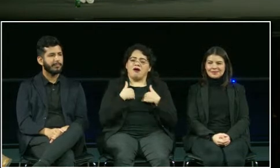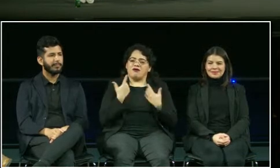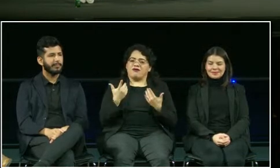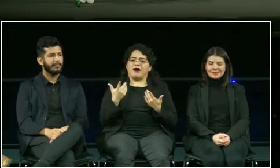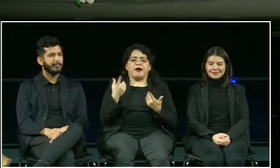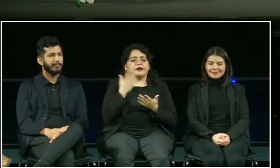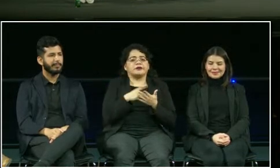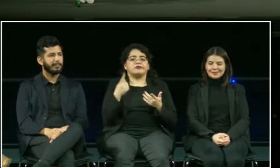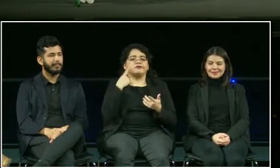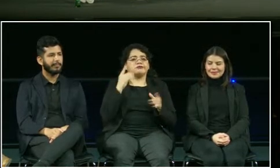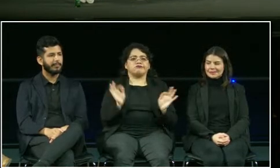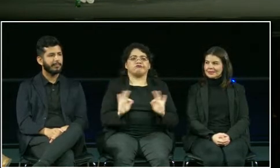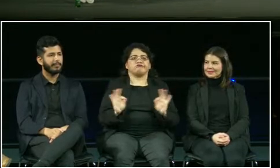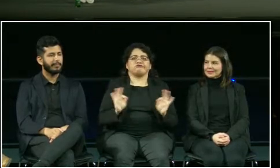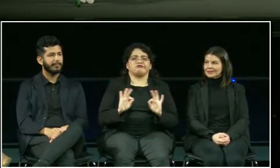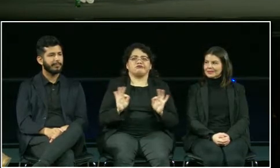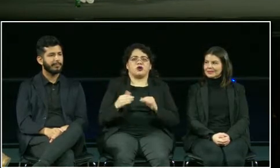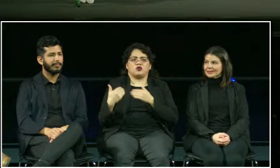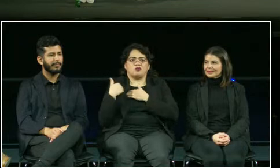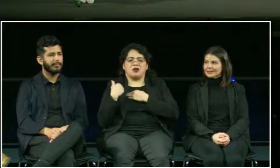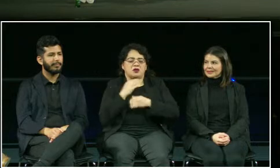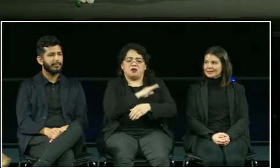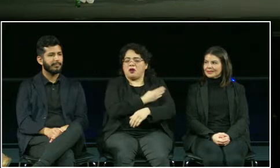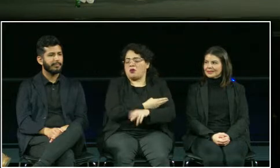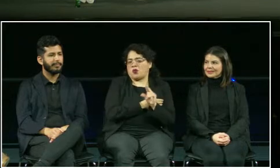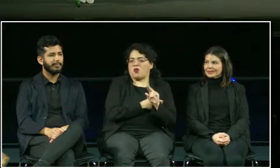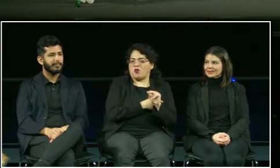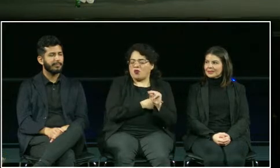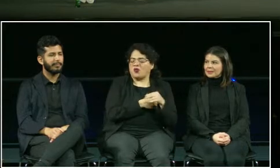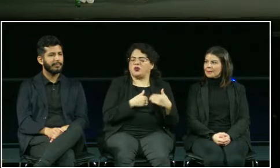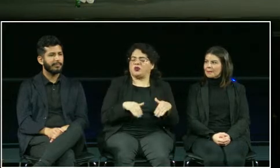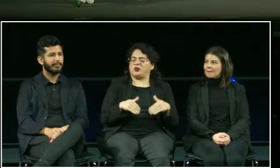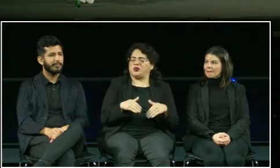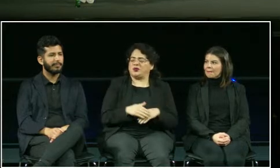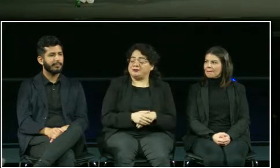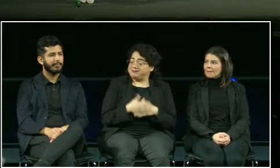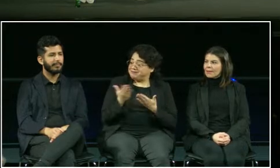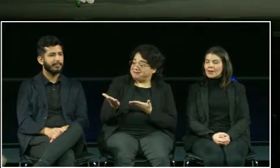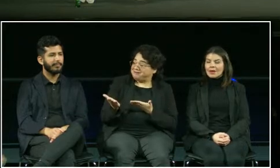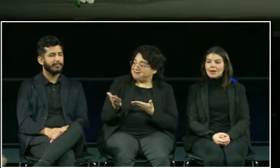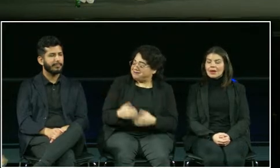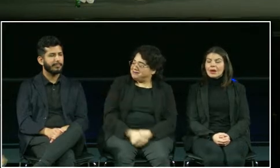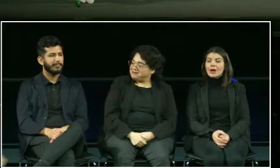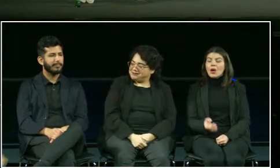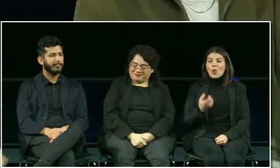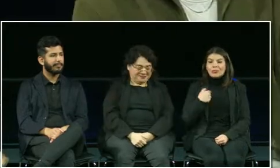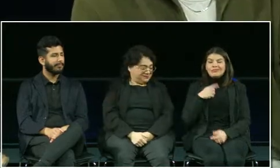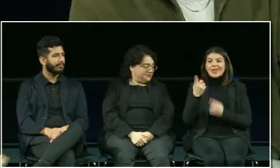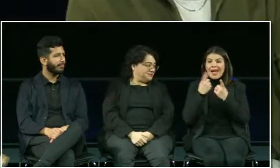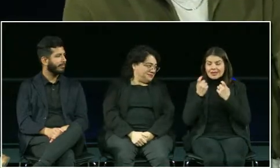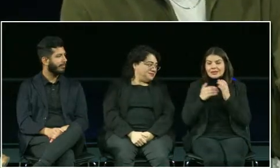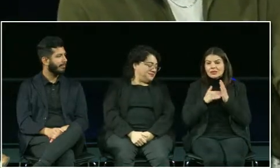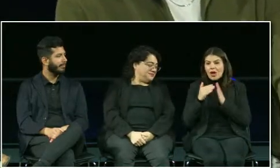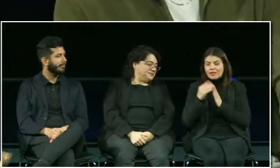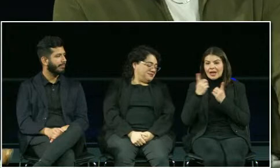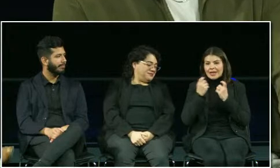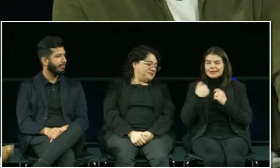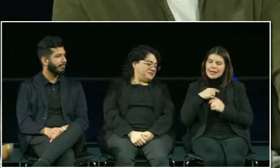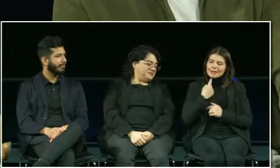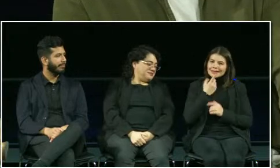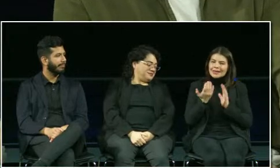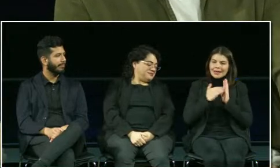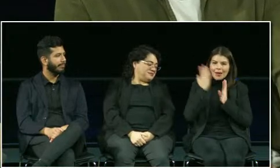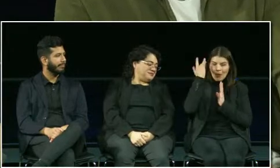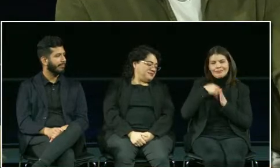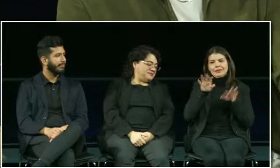that lightly. And last but not least. Well, we do get asked this, but I'll kind of bring it up because it's important to